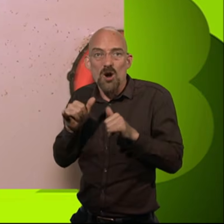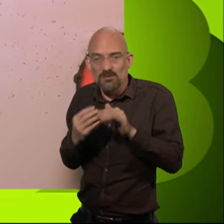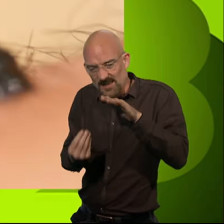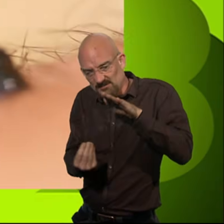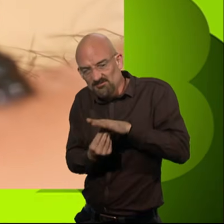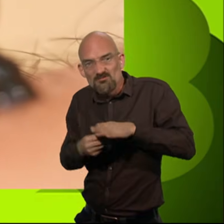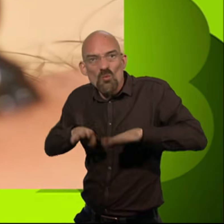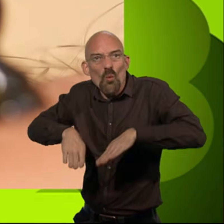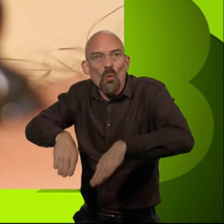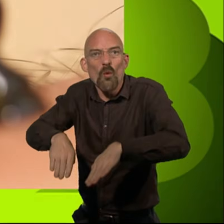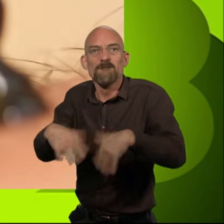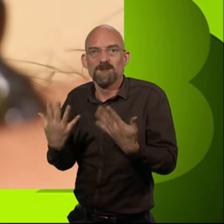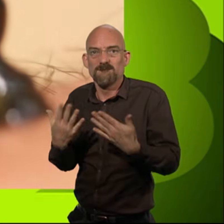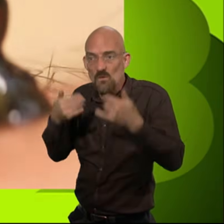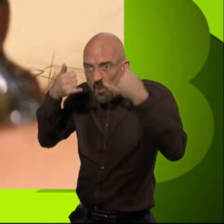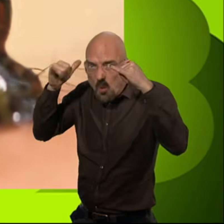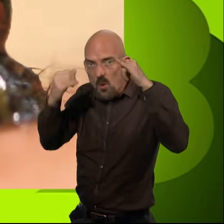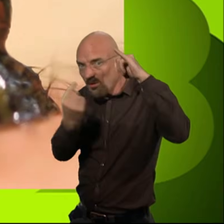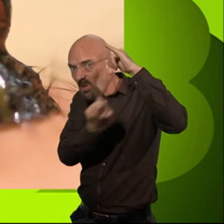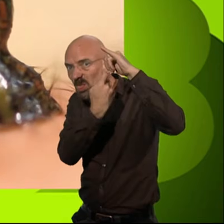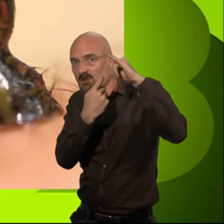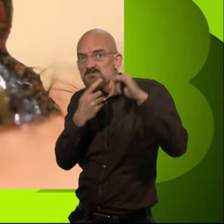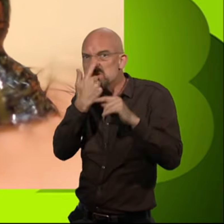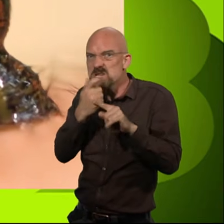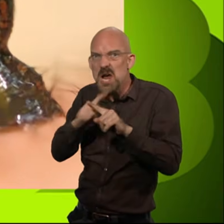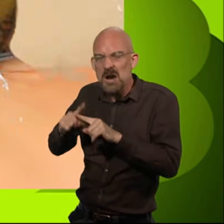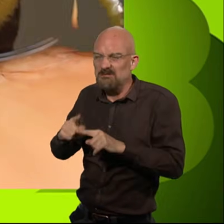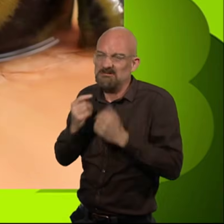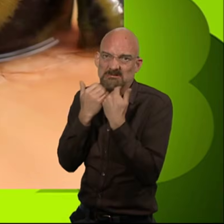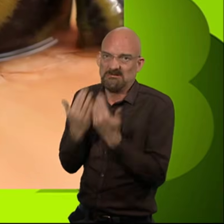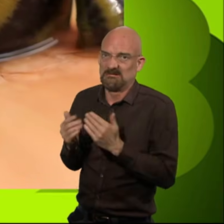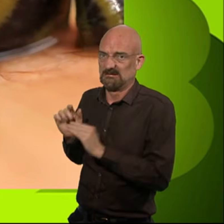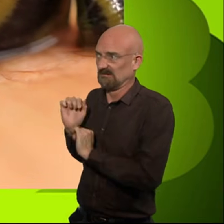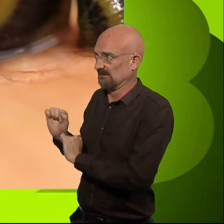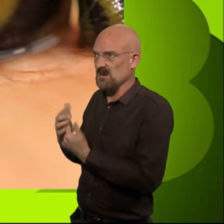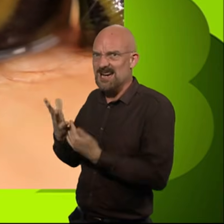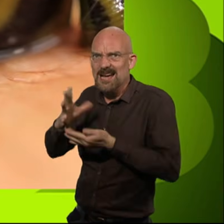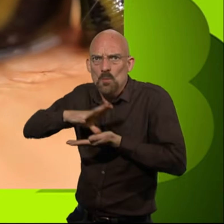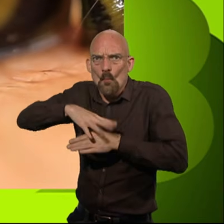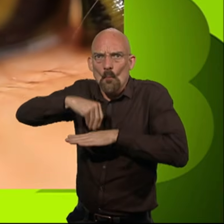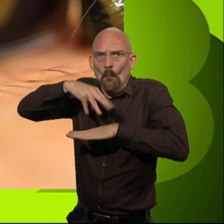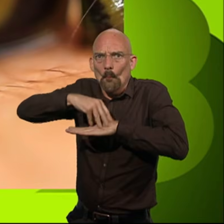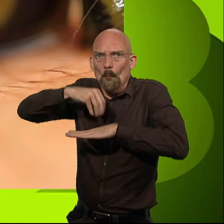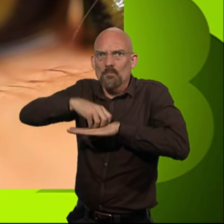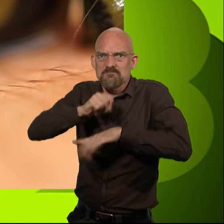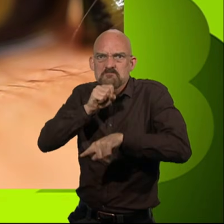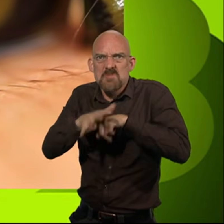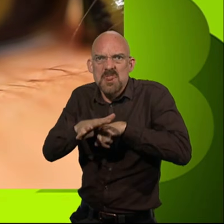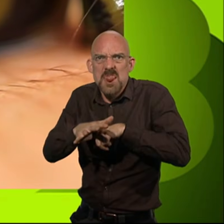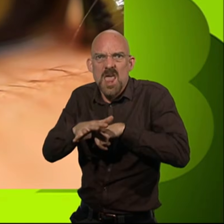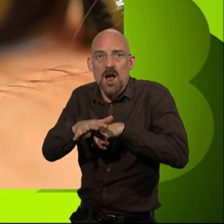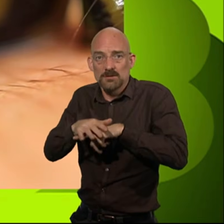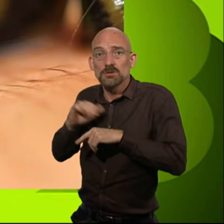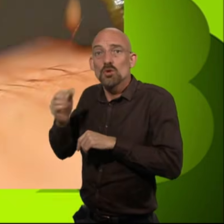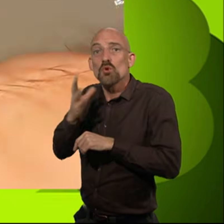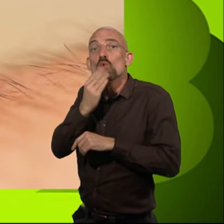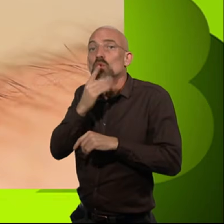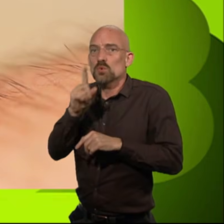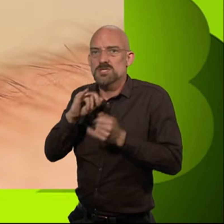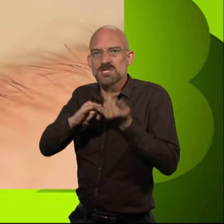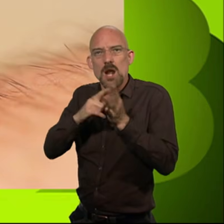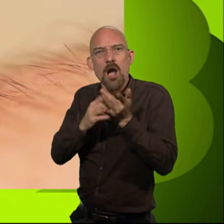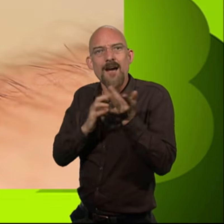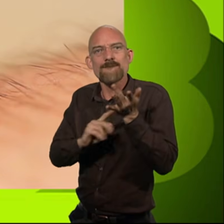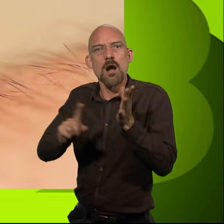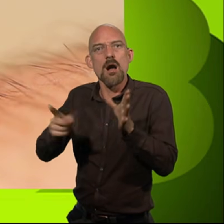blood. To get drinking, this leech has bitten me, and now its saliva is working its way into my veins, releasing a chemical which